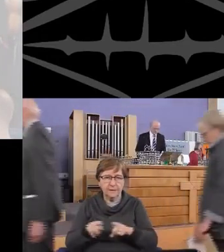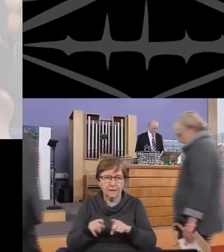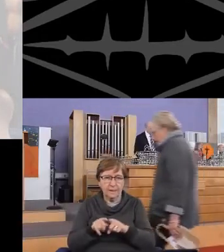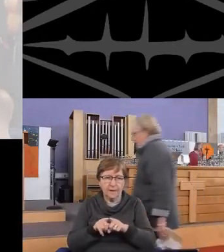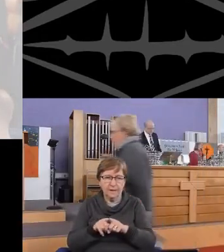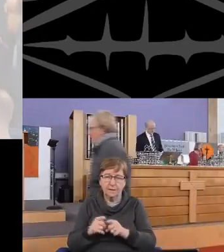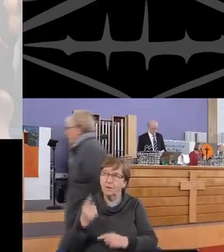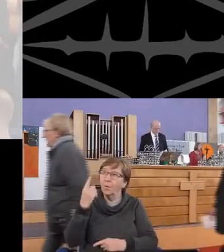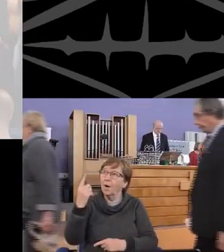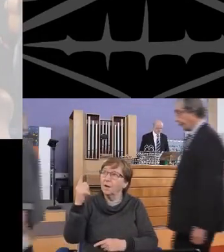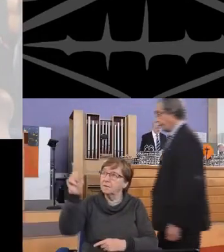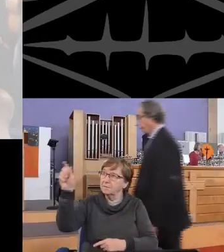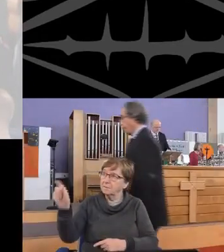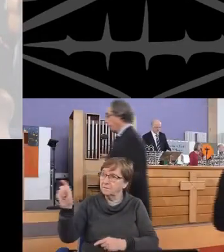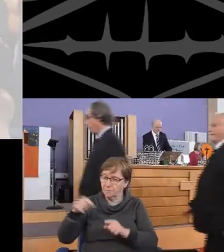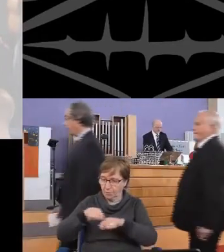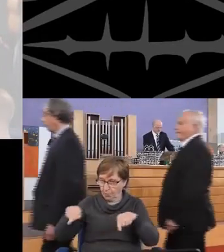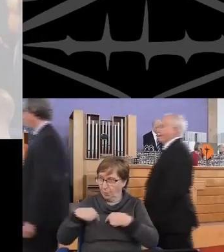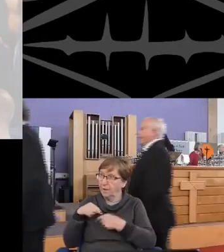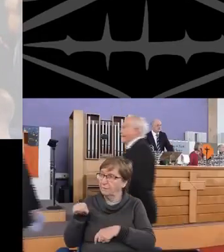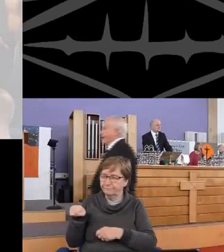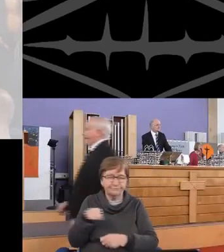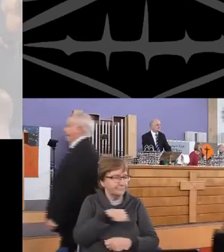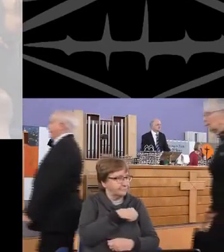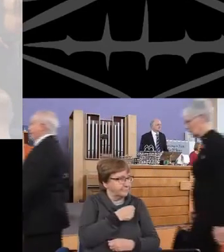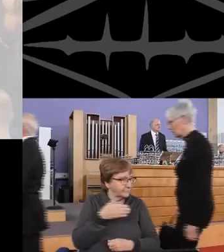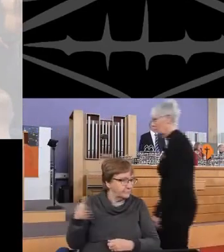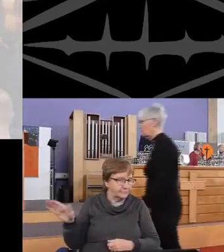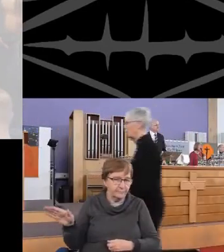betrayed, like one from whom we turn away.